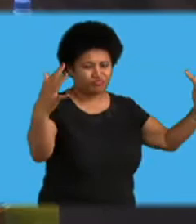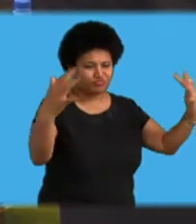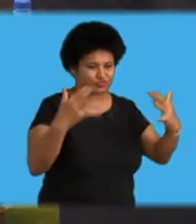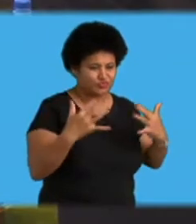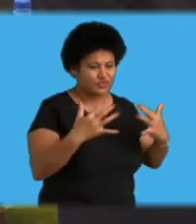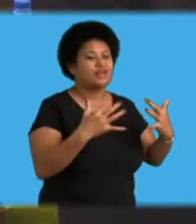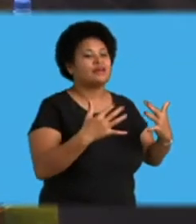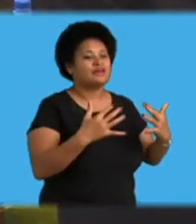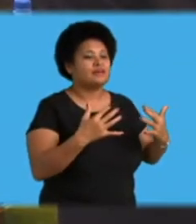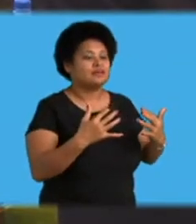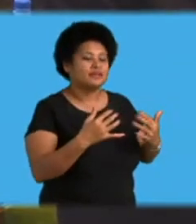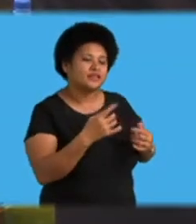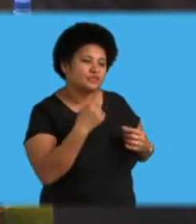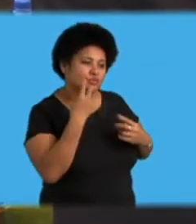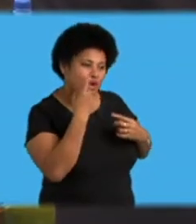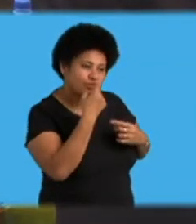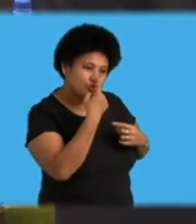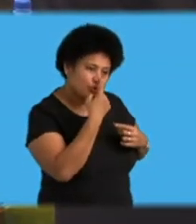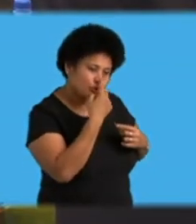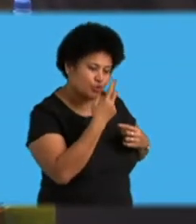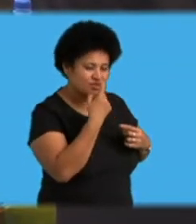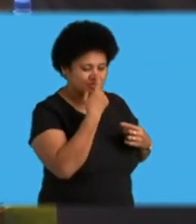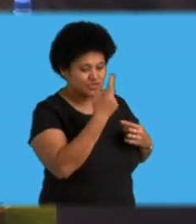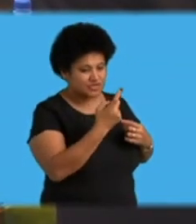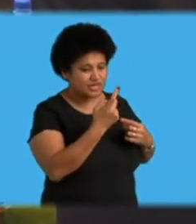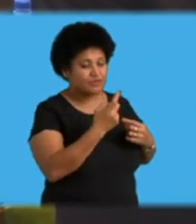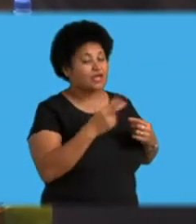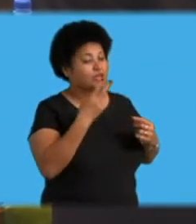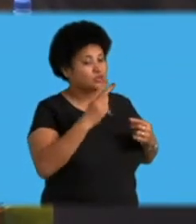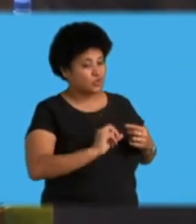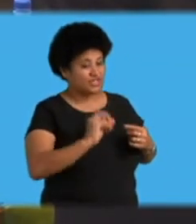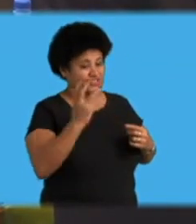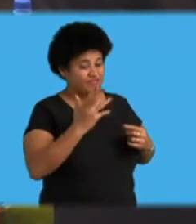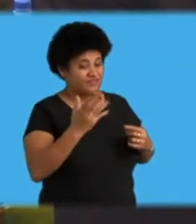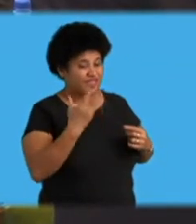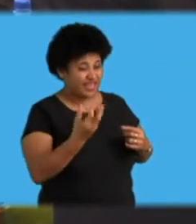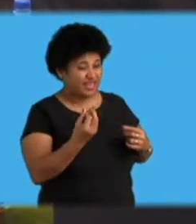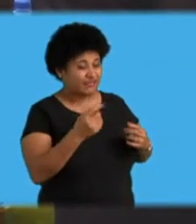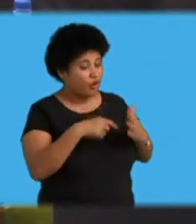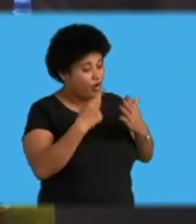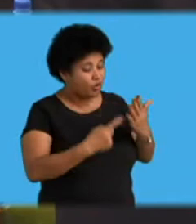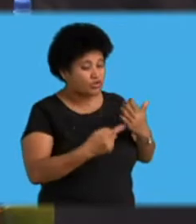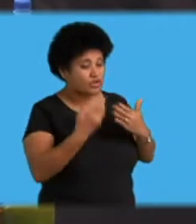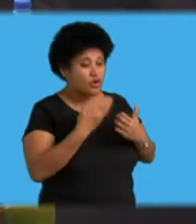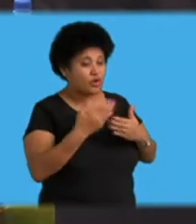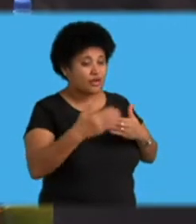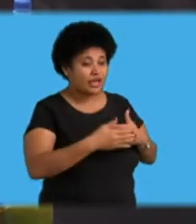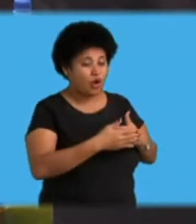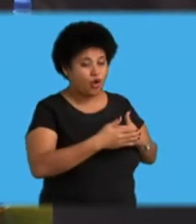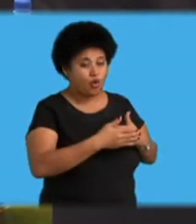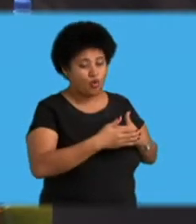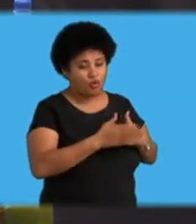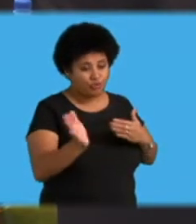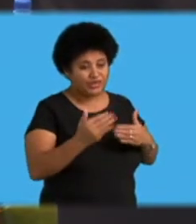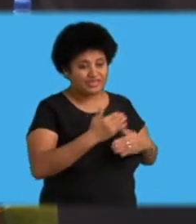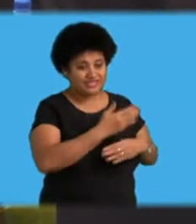Speaker, visiting the place. In 2015, we had only on the open days